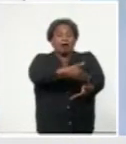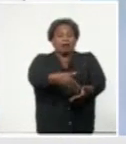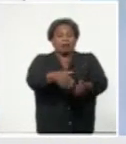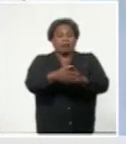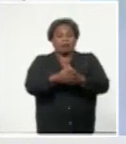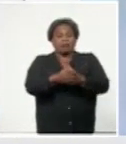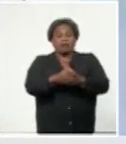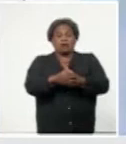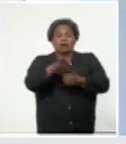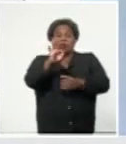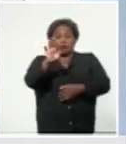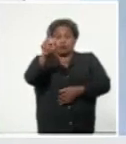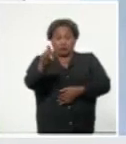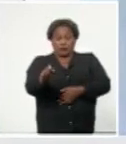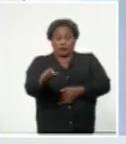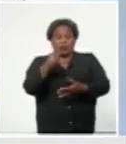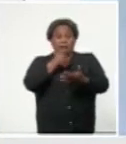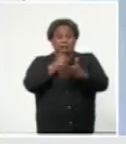168,545 samples,